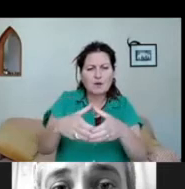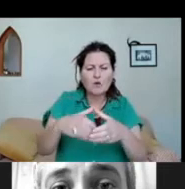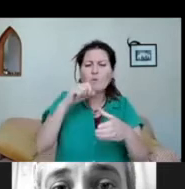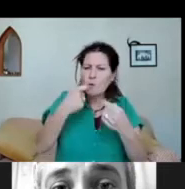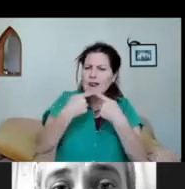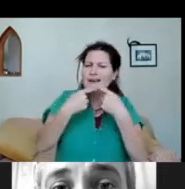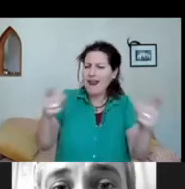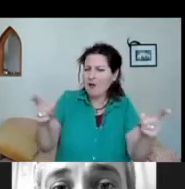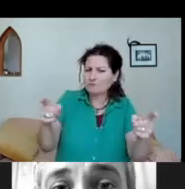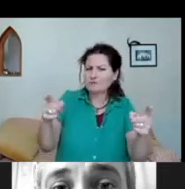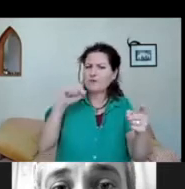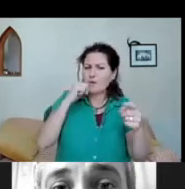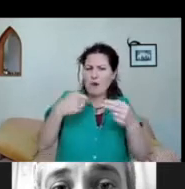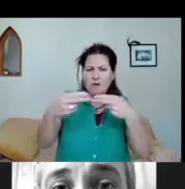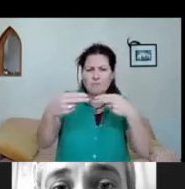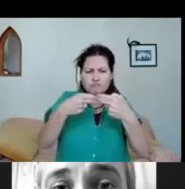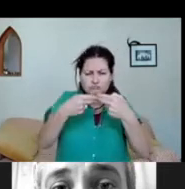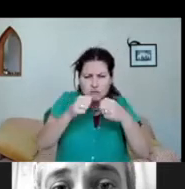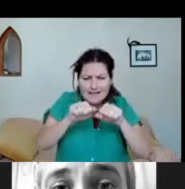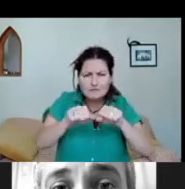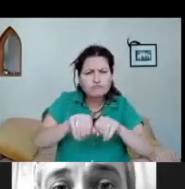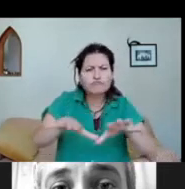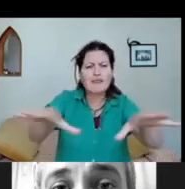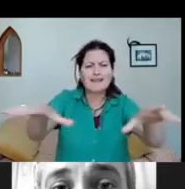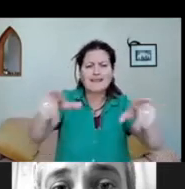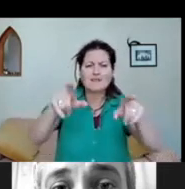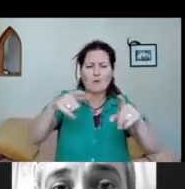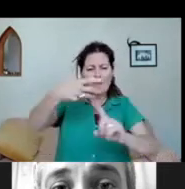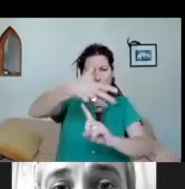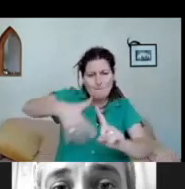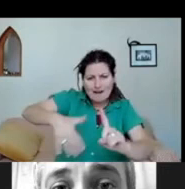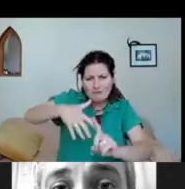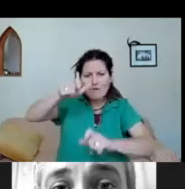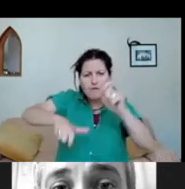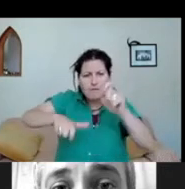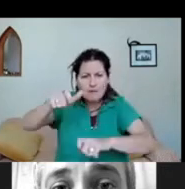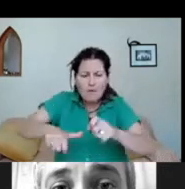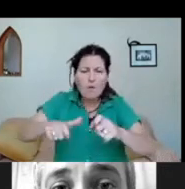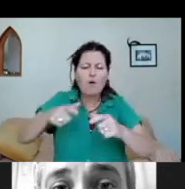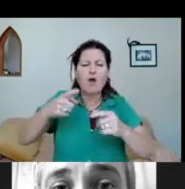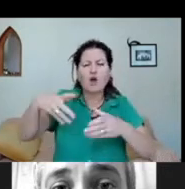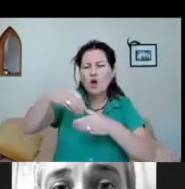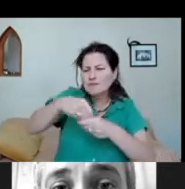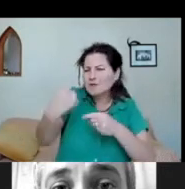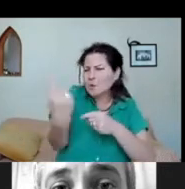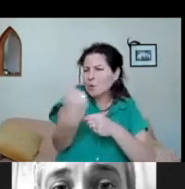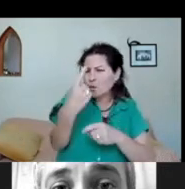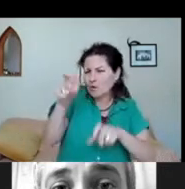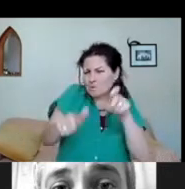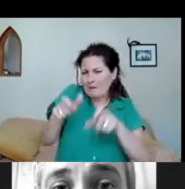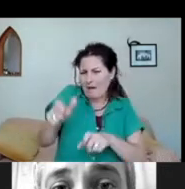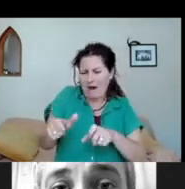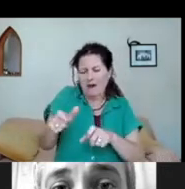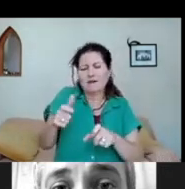press release with bios and photo explaining, sort of giving me a bit of context on who these people are.